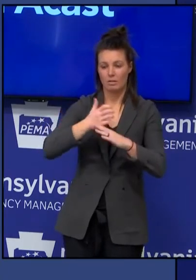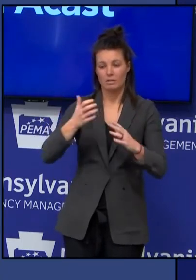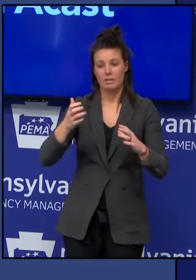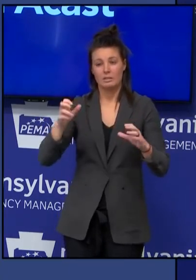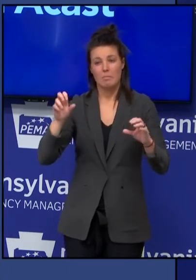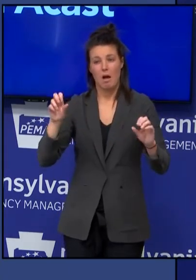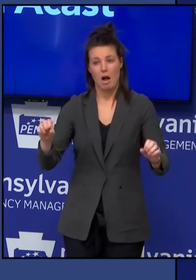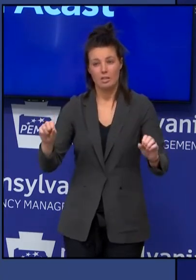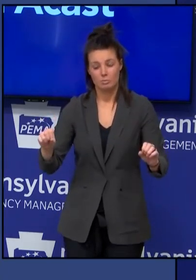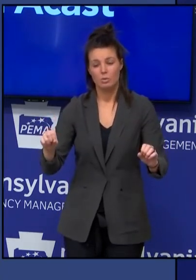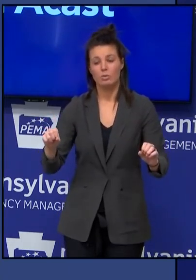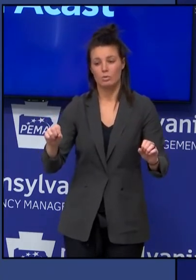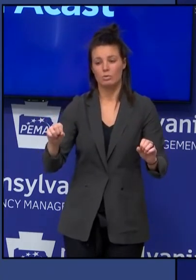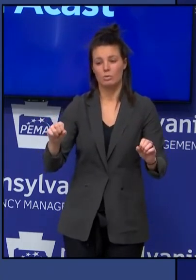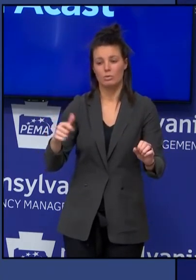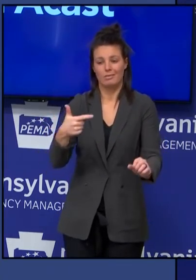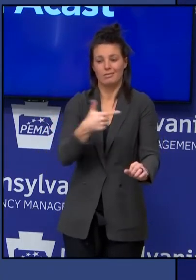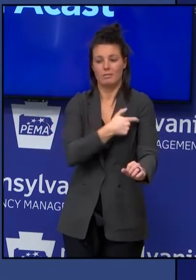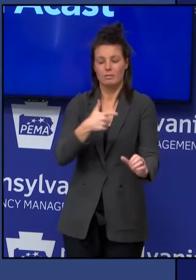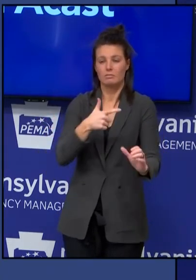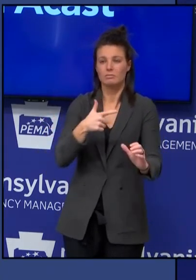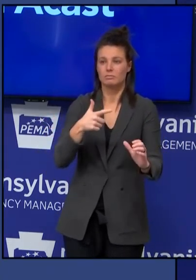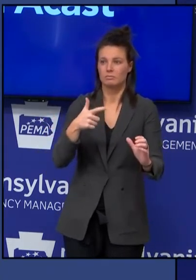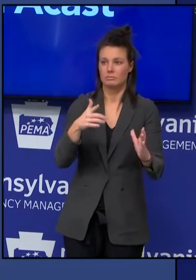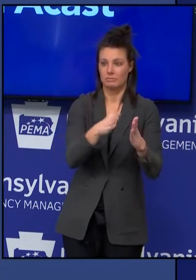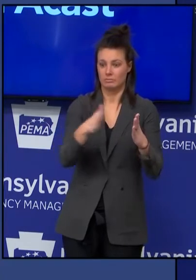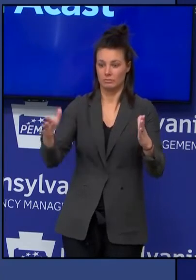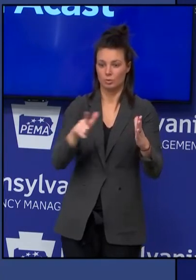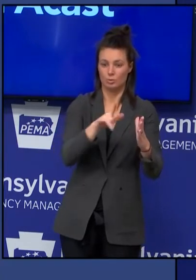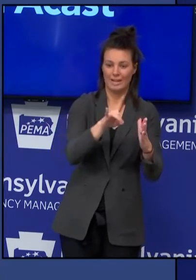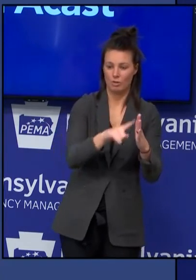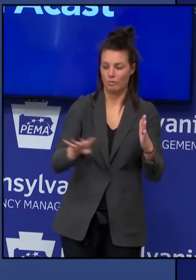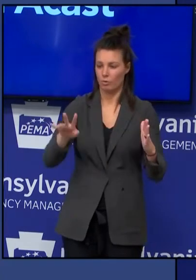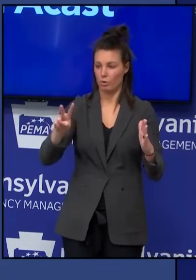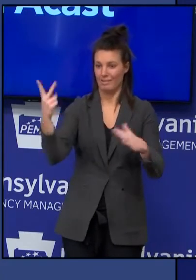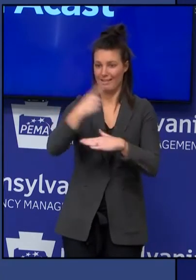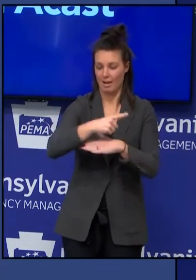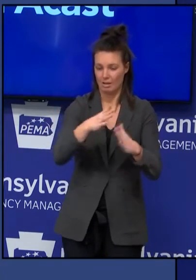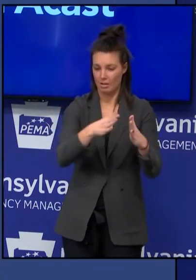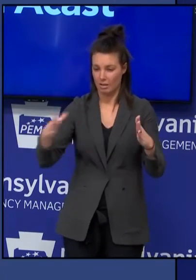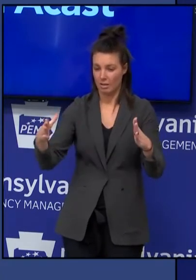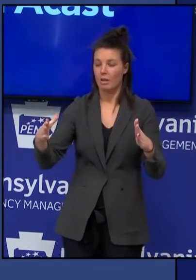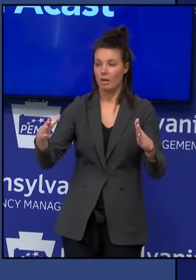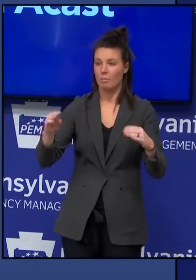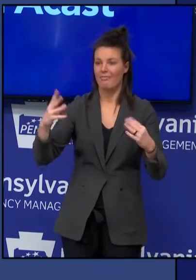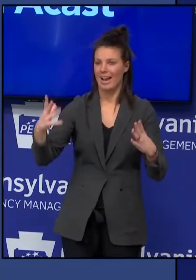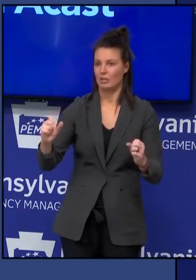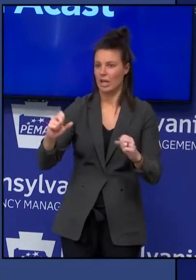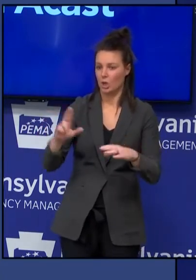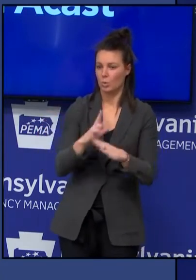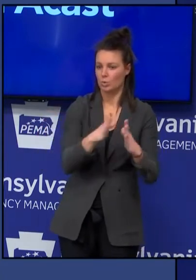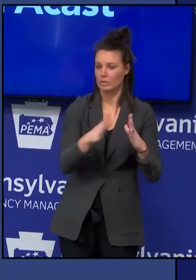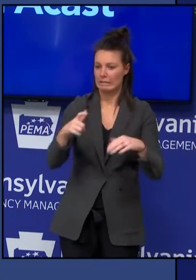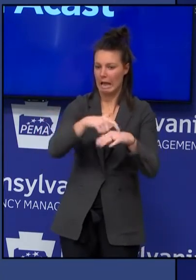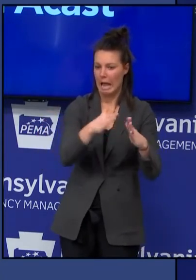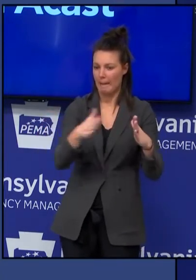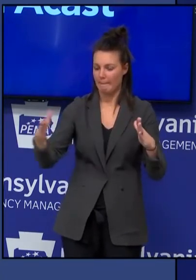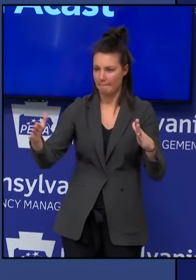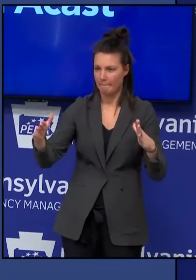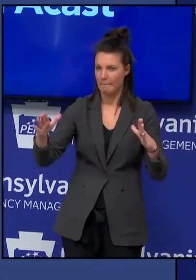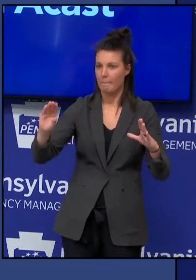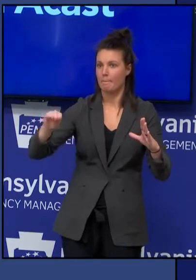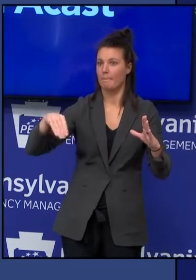for there to be the vaccine administered within is what providers will be able to use to make sure that we will be able to give them second